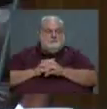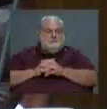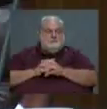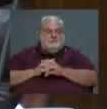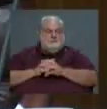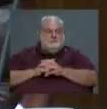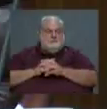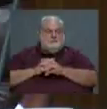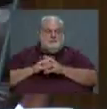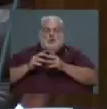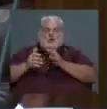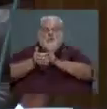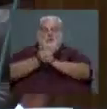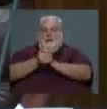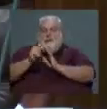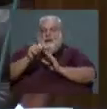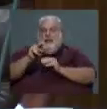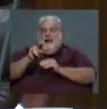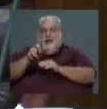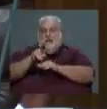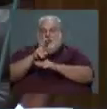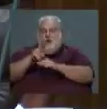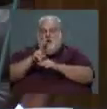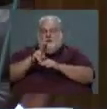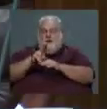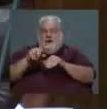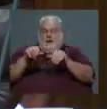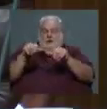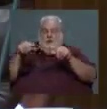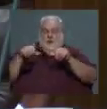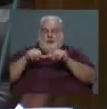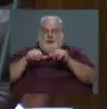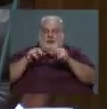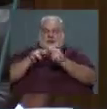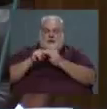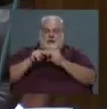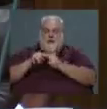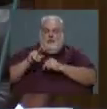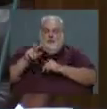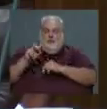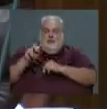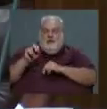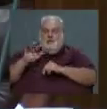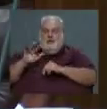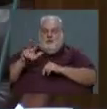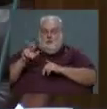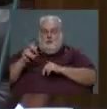An ordinance to amend the land use plan in the area bounded by Interstate 30 and Interstate 530 within the